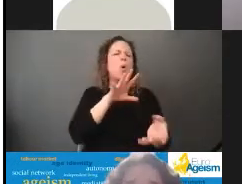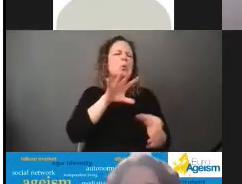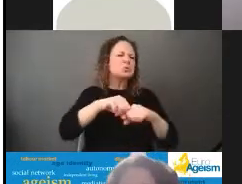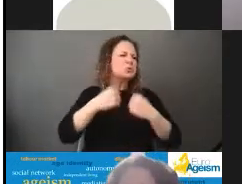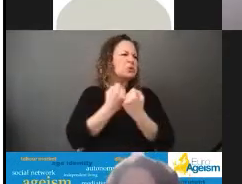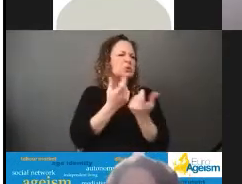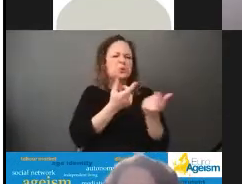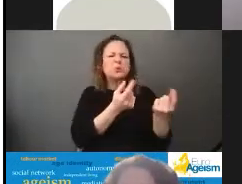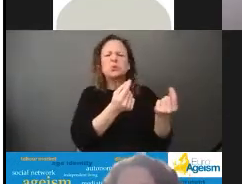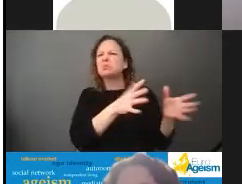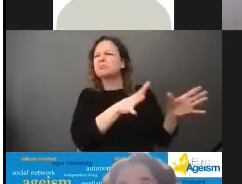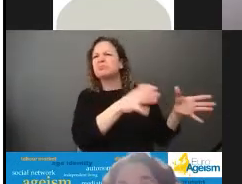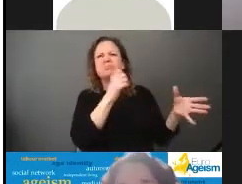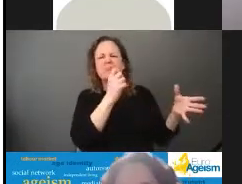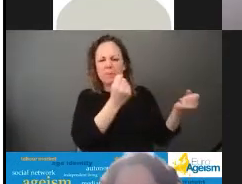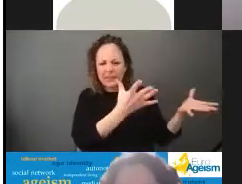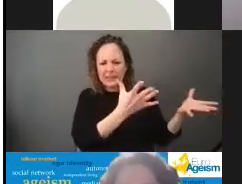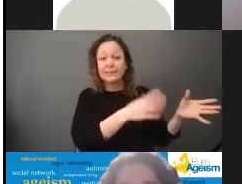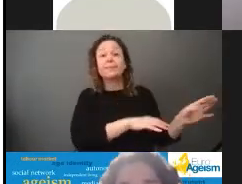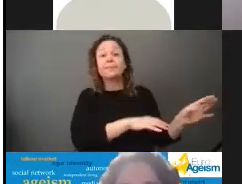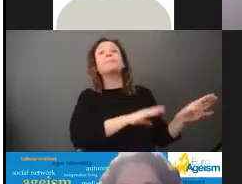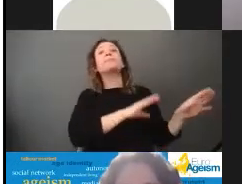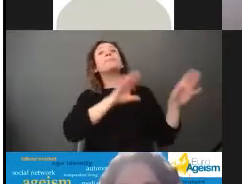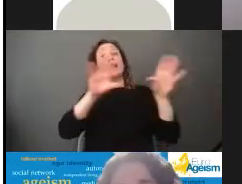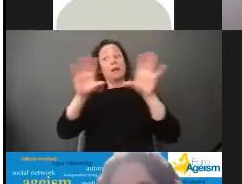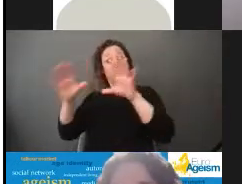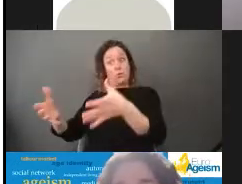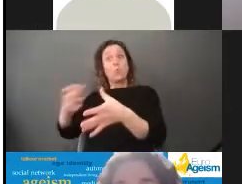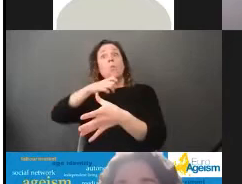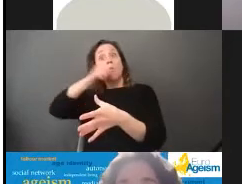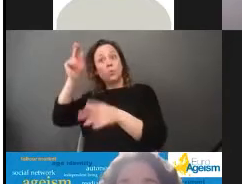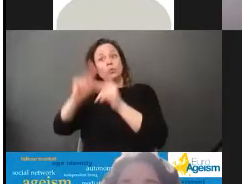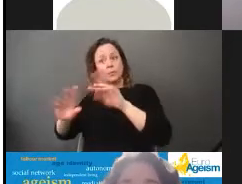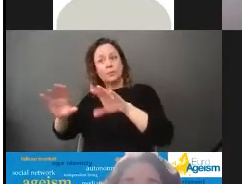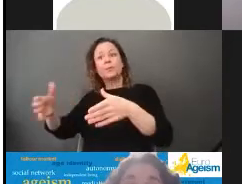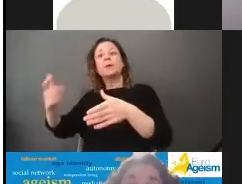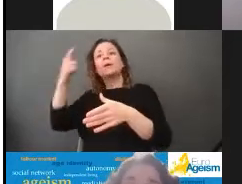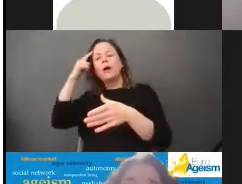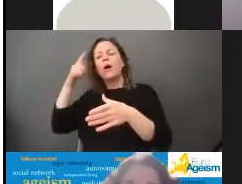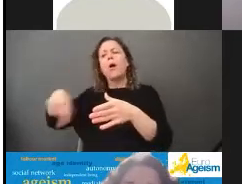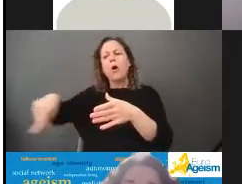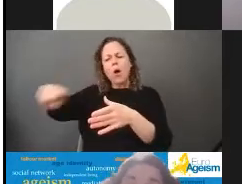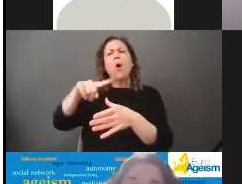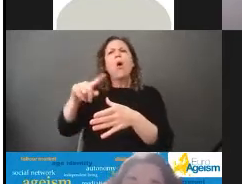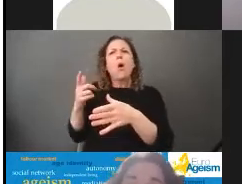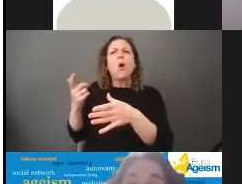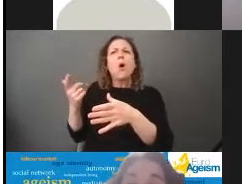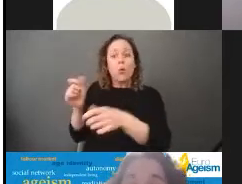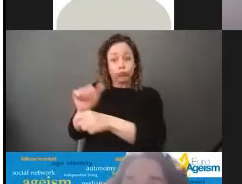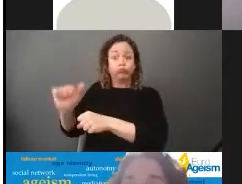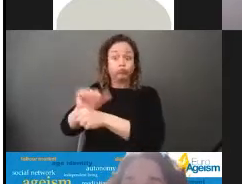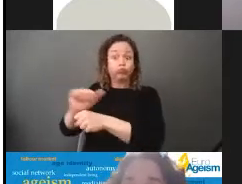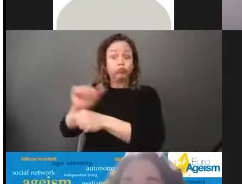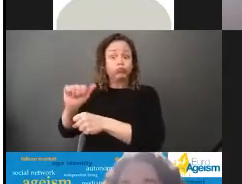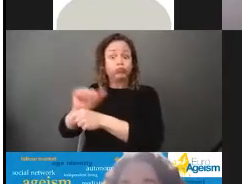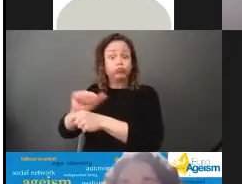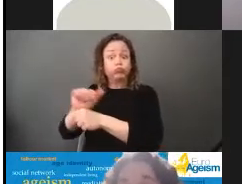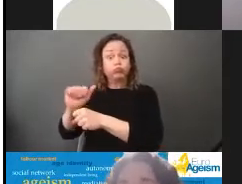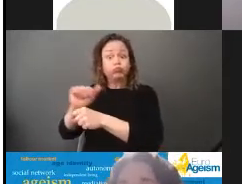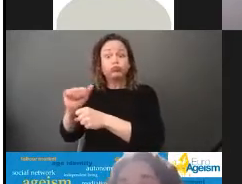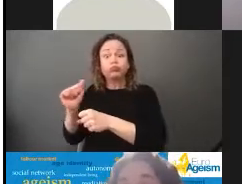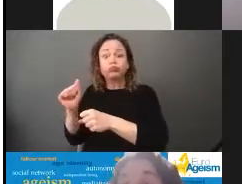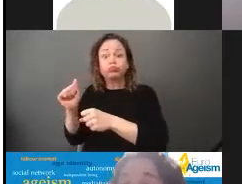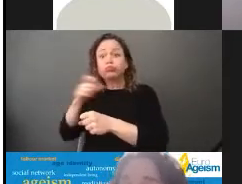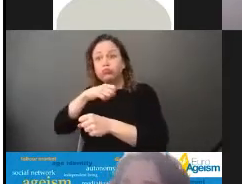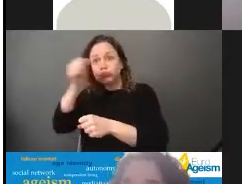They were both vulnerable because of their exposure or possible exposure, and also were thought of